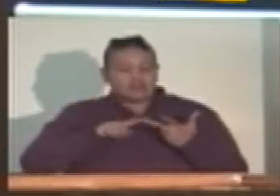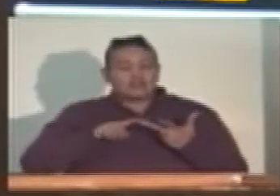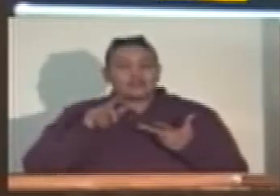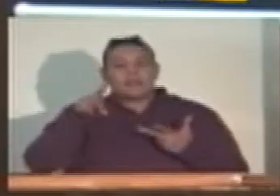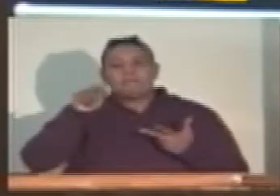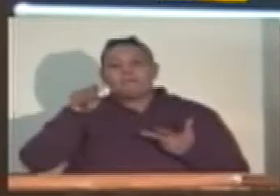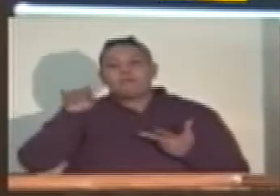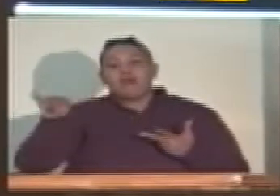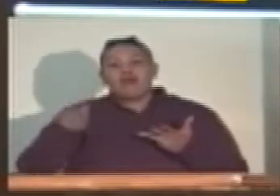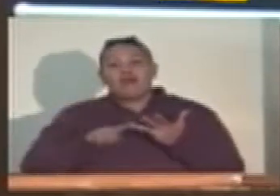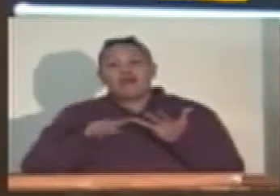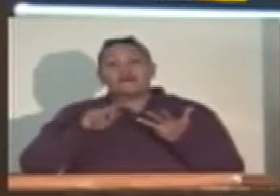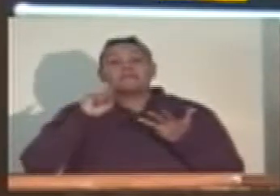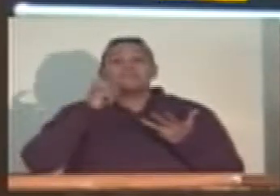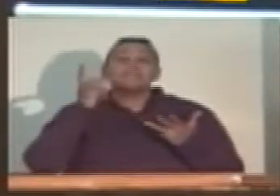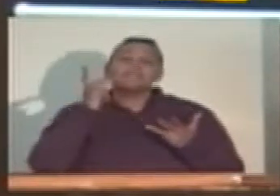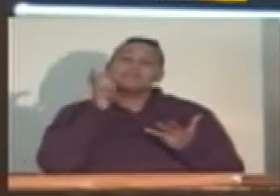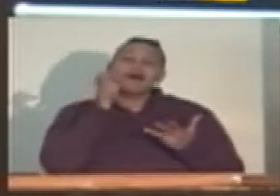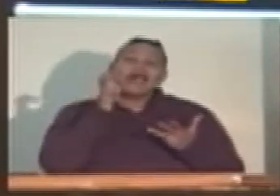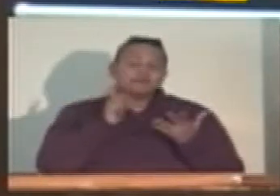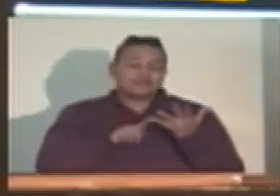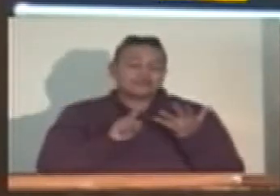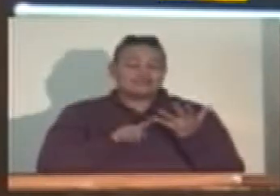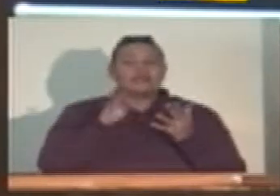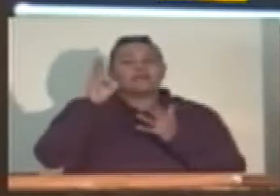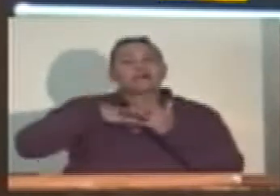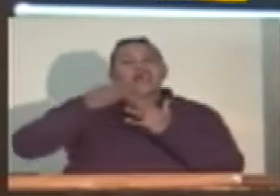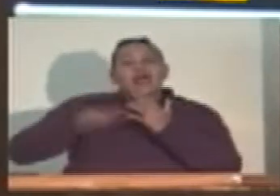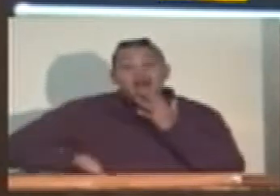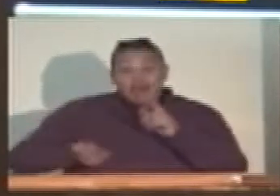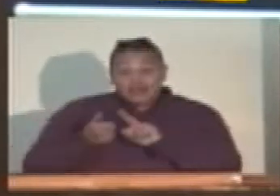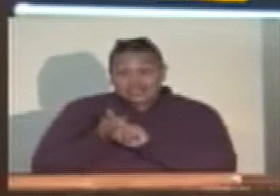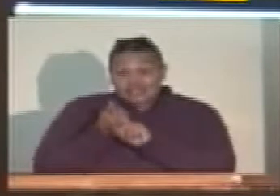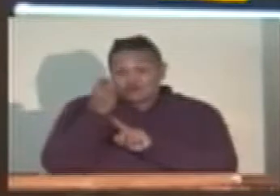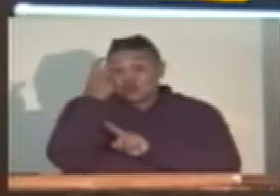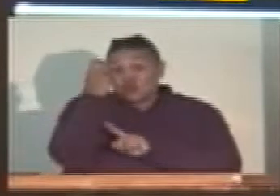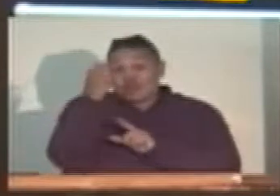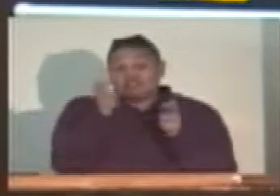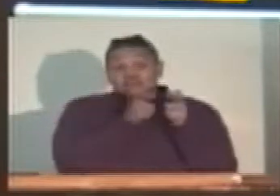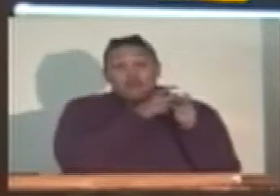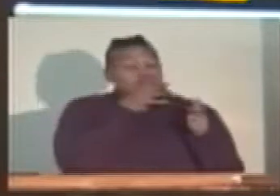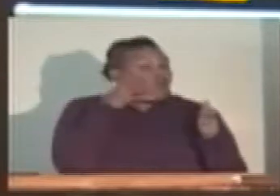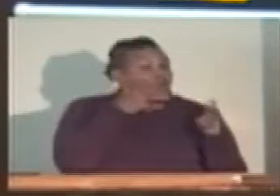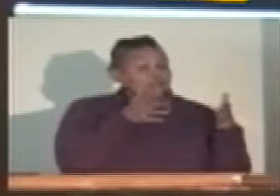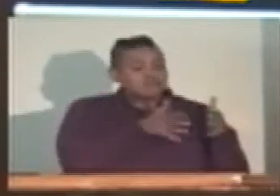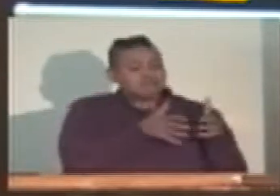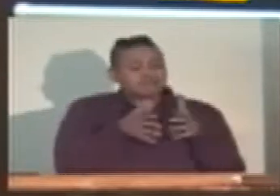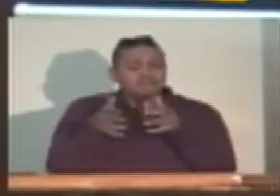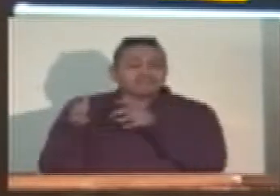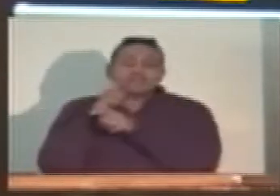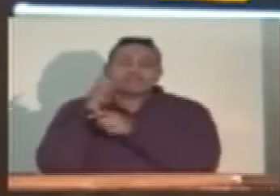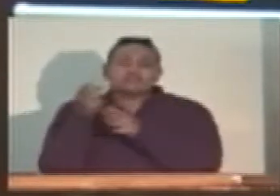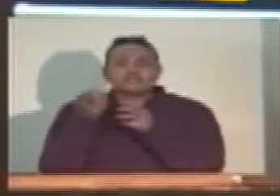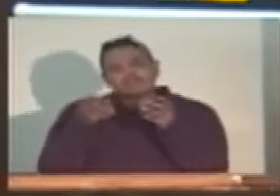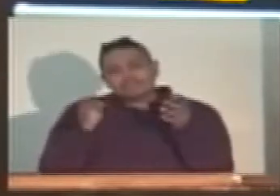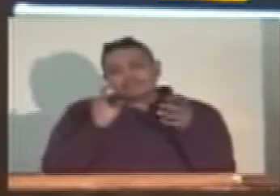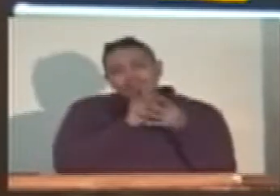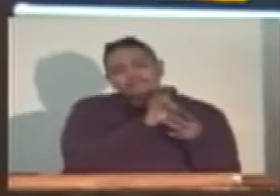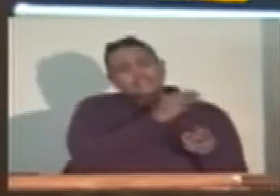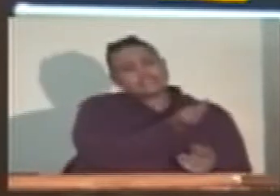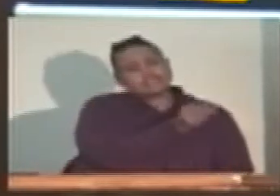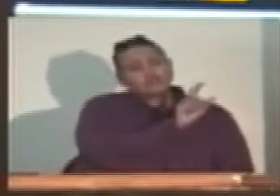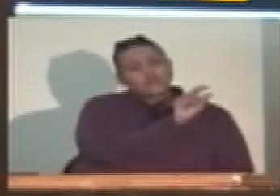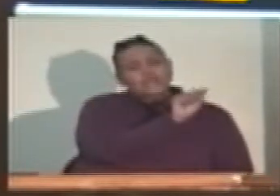pawpaw, pineapple, banana, etc. 12 small farmers from the area were assigned 20